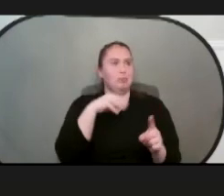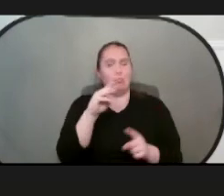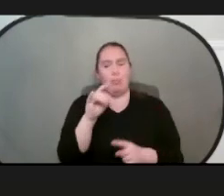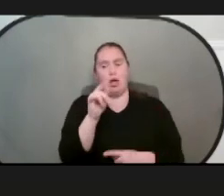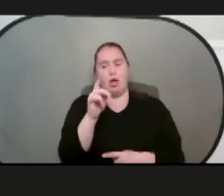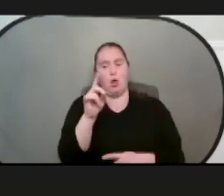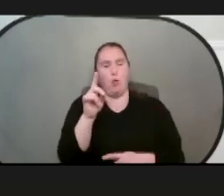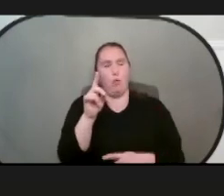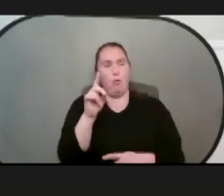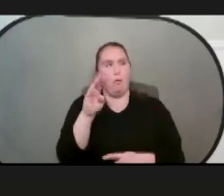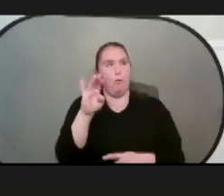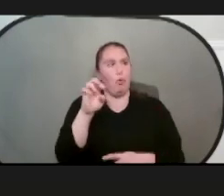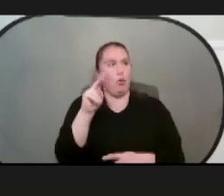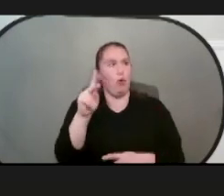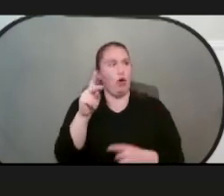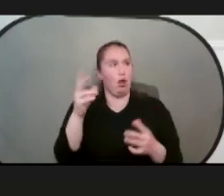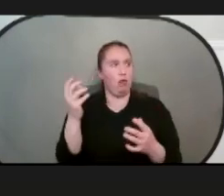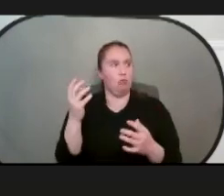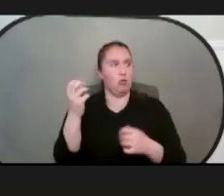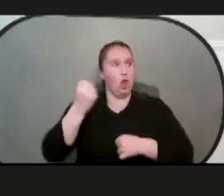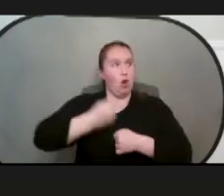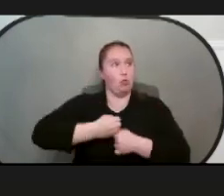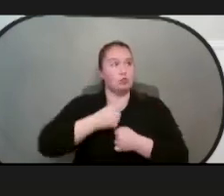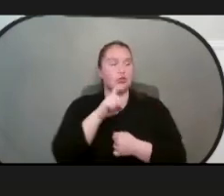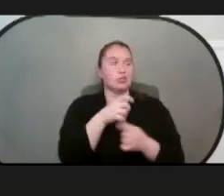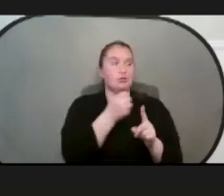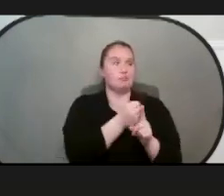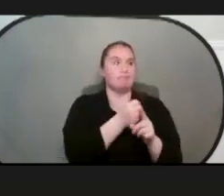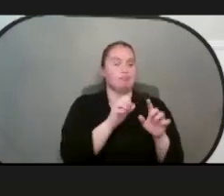but that just didn't happen. So I'm really happy to see it on the list.